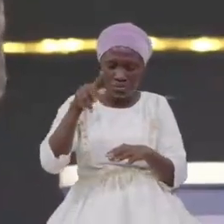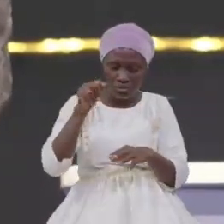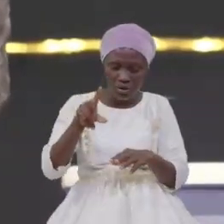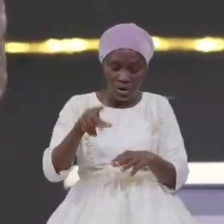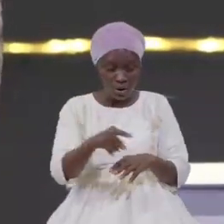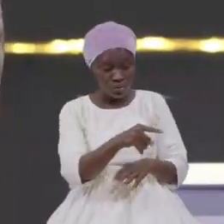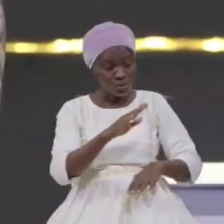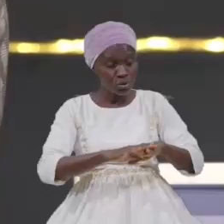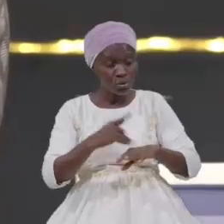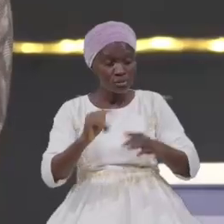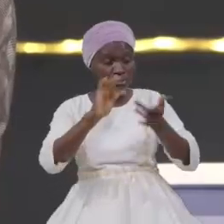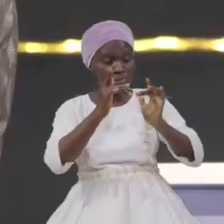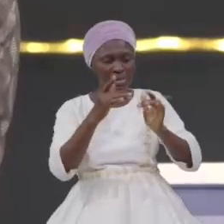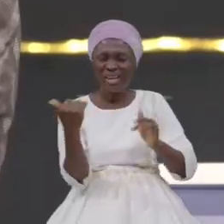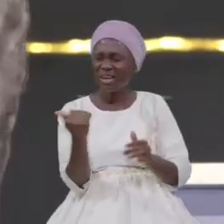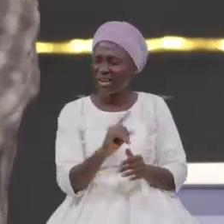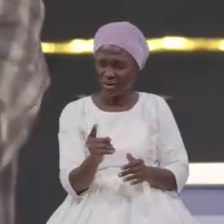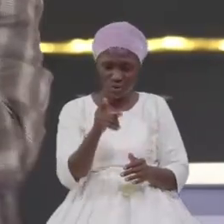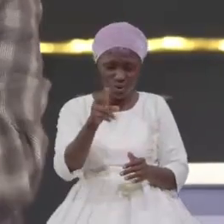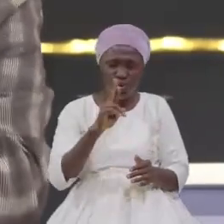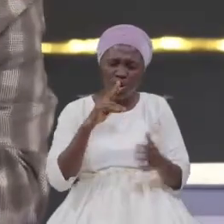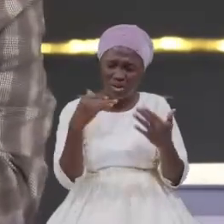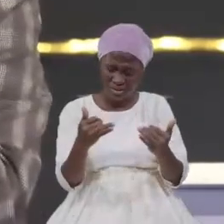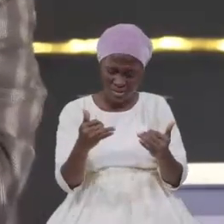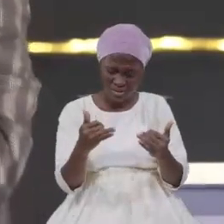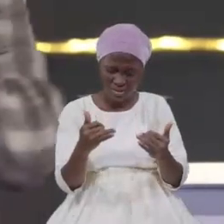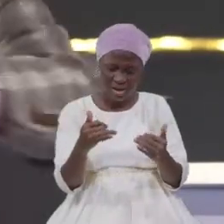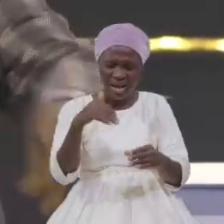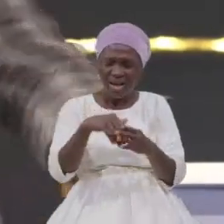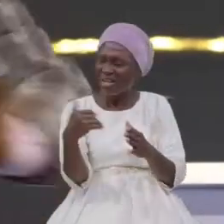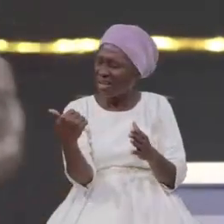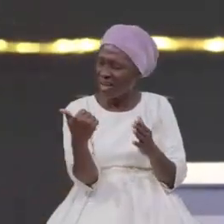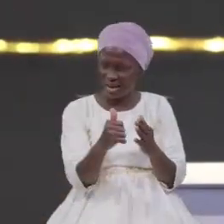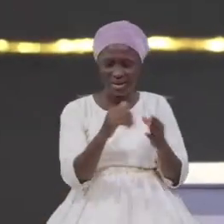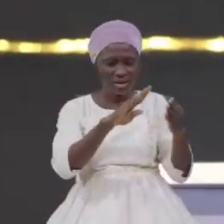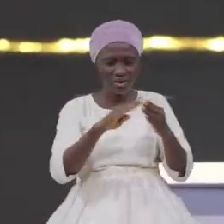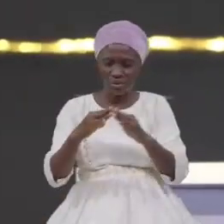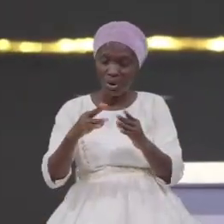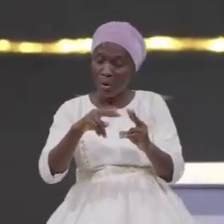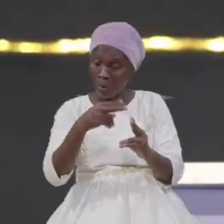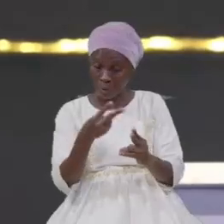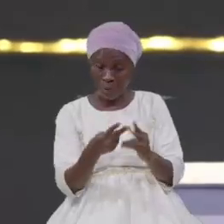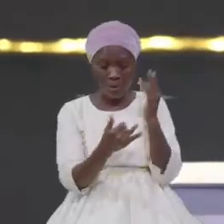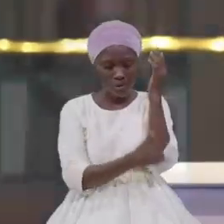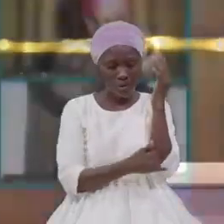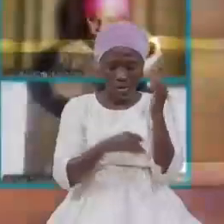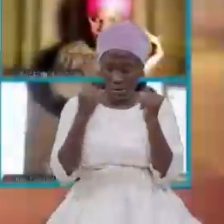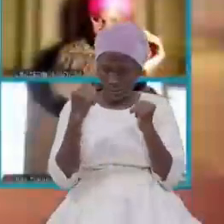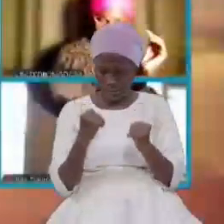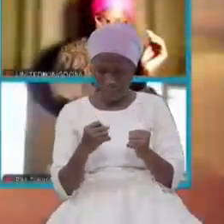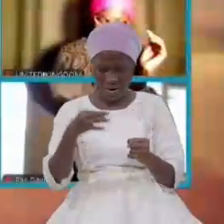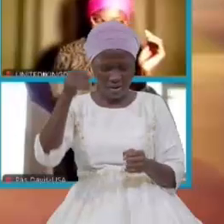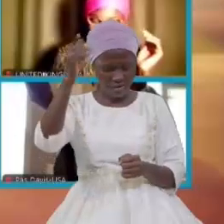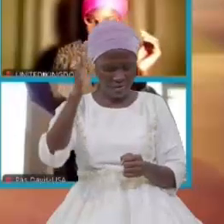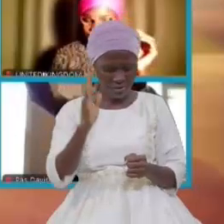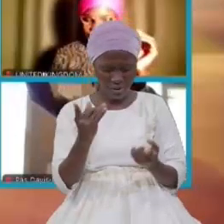YouTube, anywhere you are now, in any community or country, the power of God come